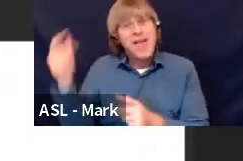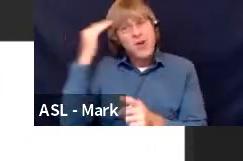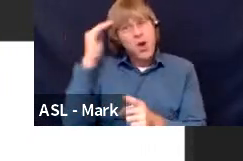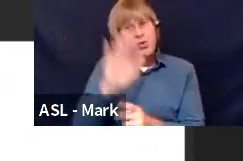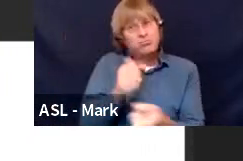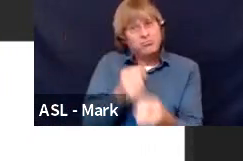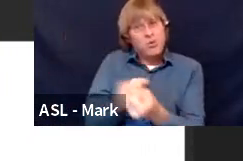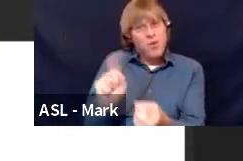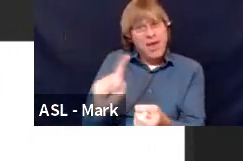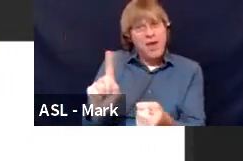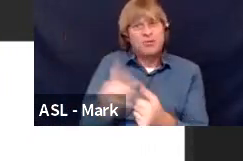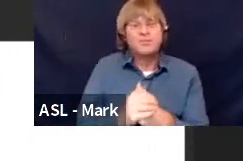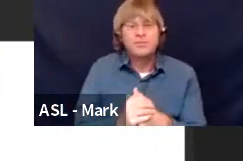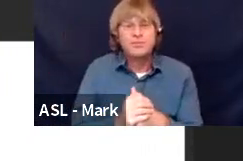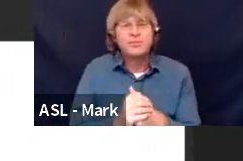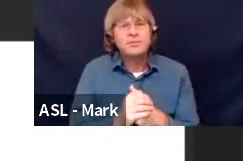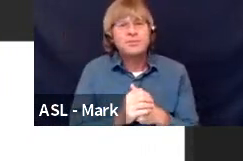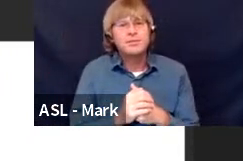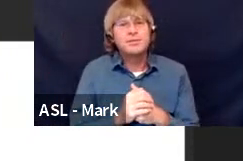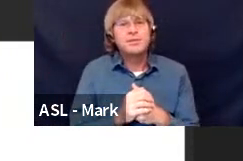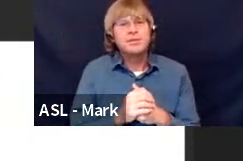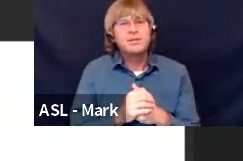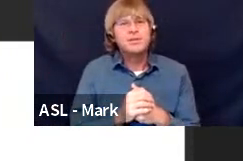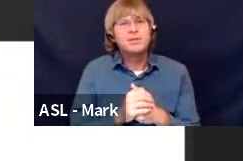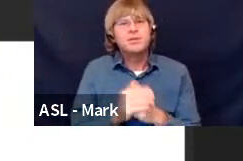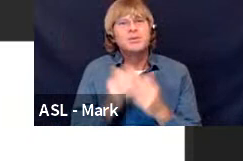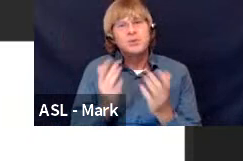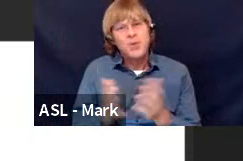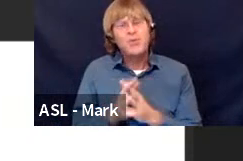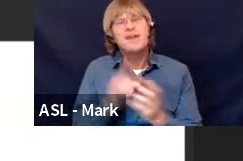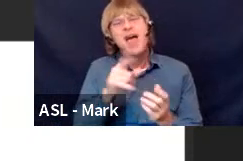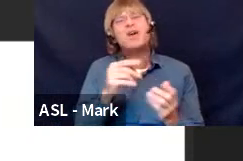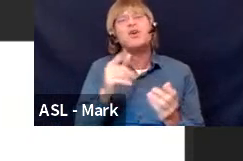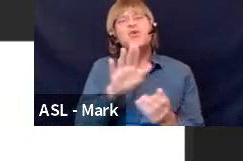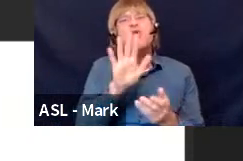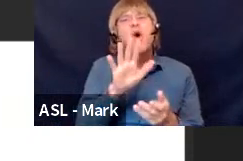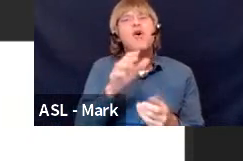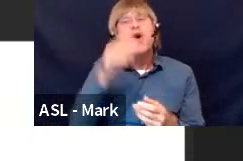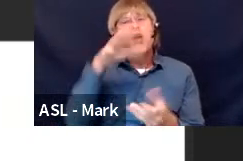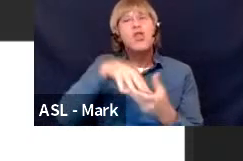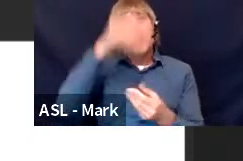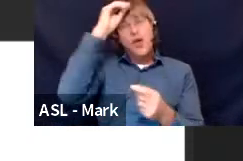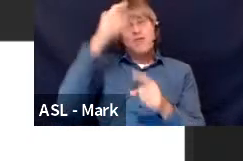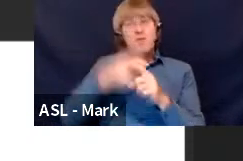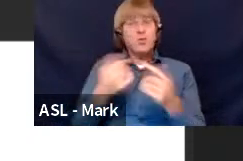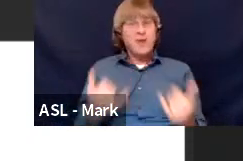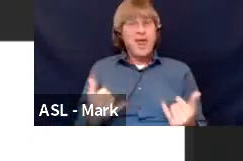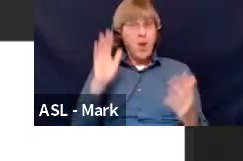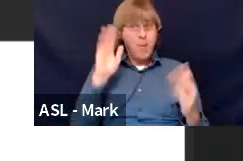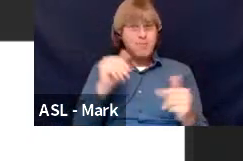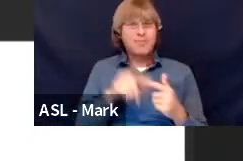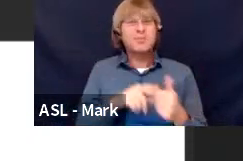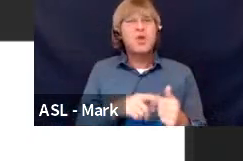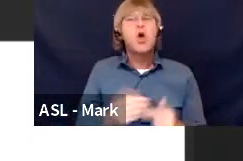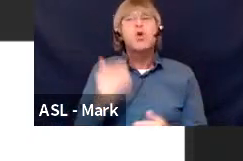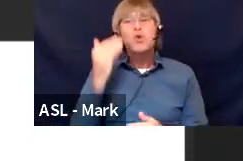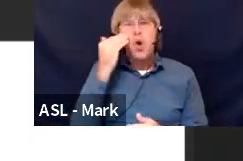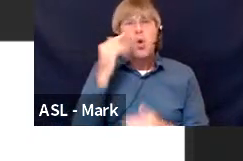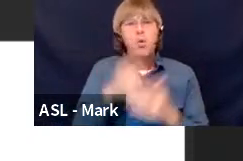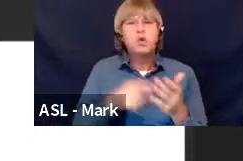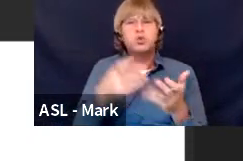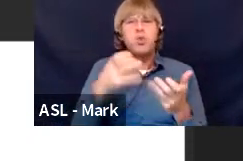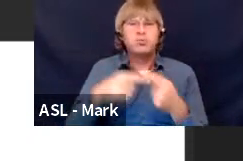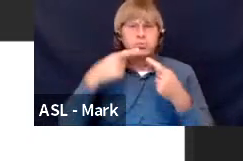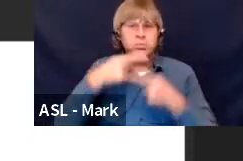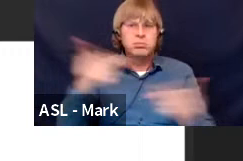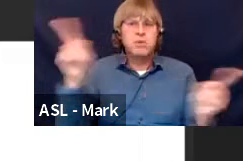you stand. And so here are a few takeaways from all of this. Know what you want to put out